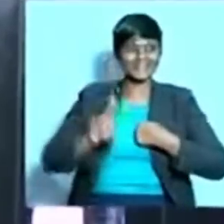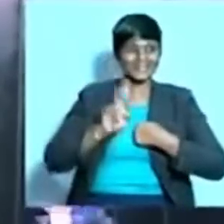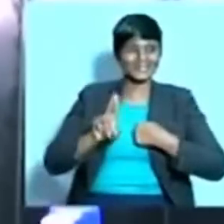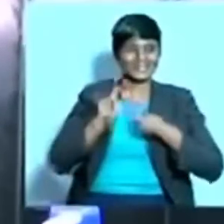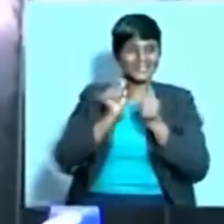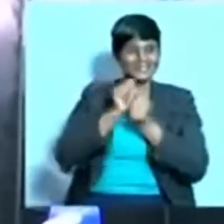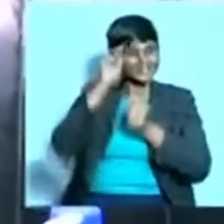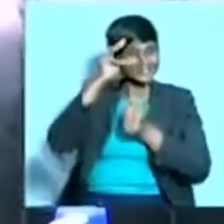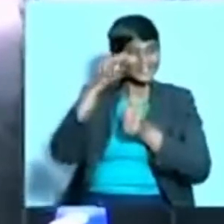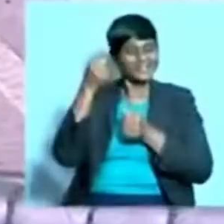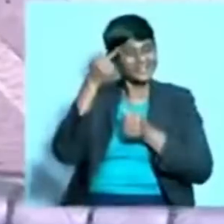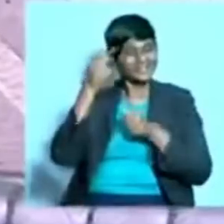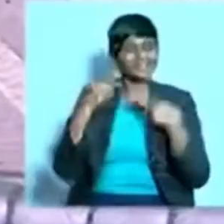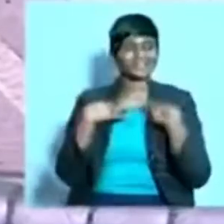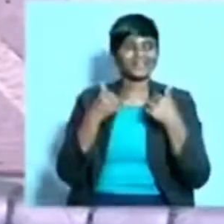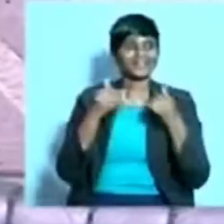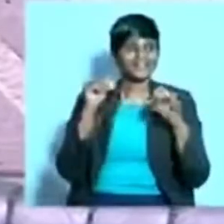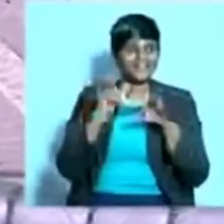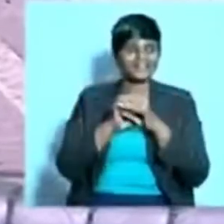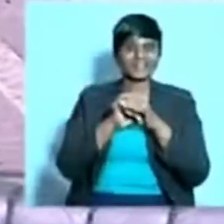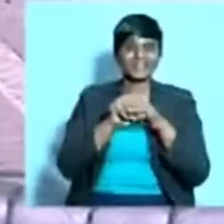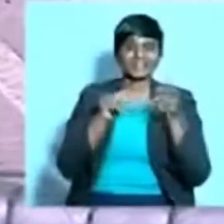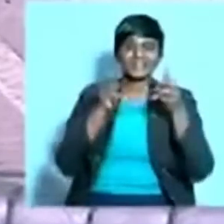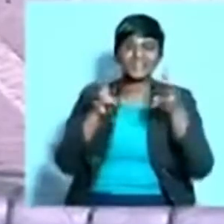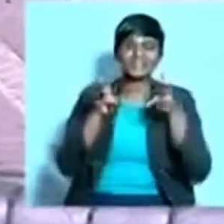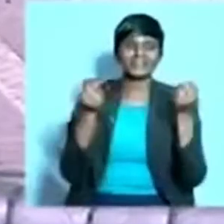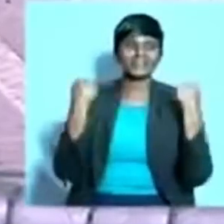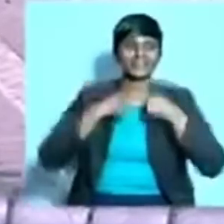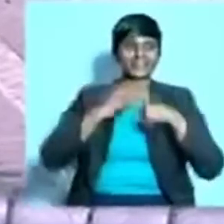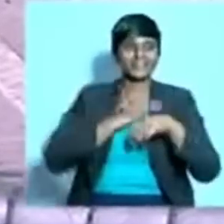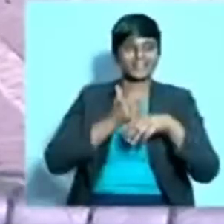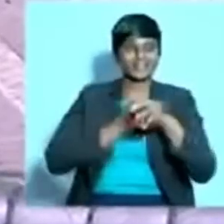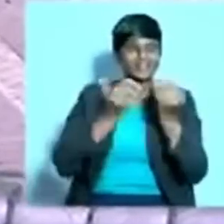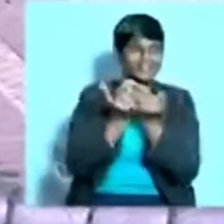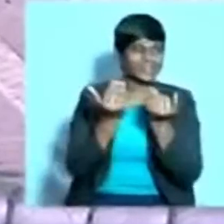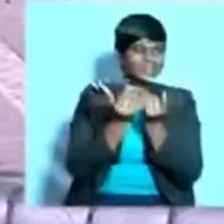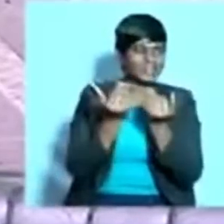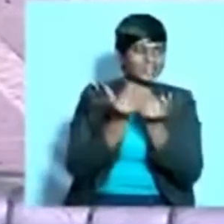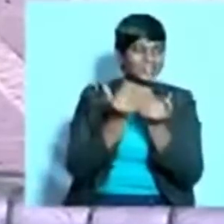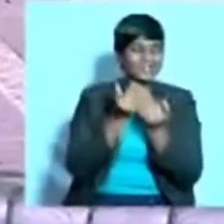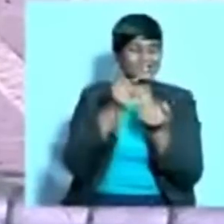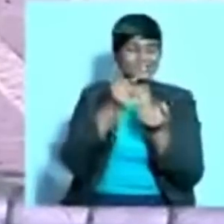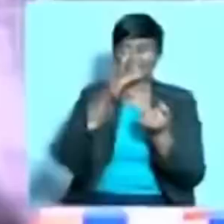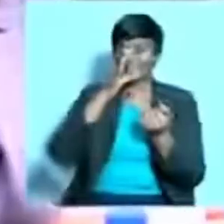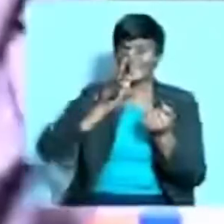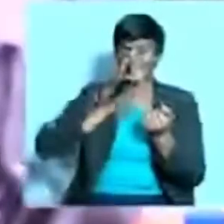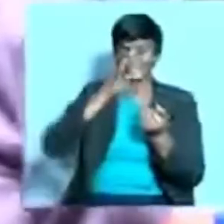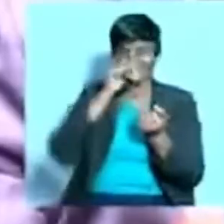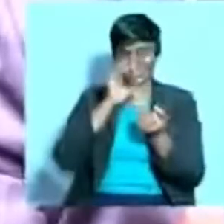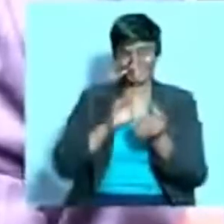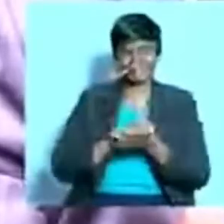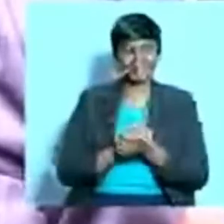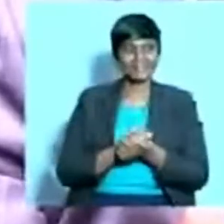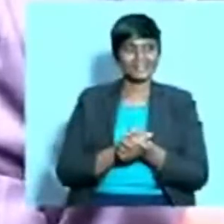and the Minister for Health in the manner she is dressed. I seek your serious ruling, Madam Speaker.